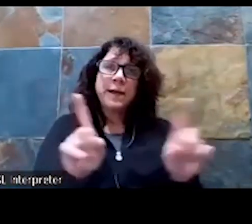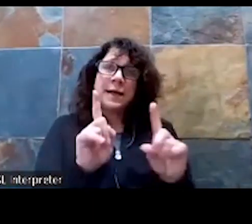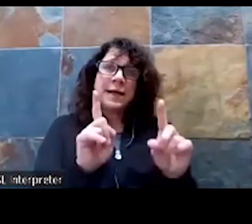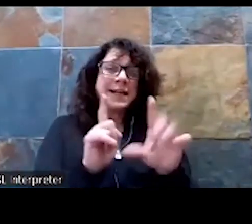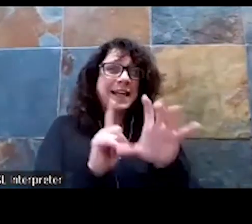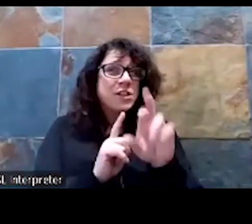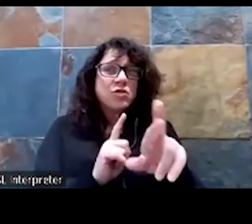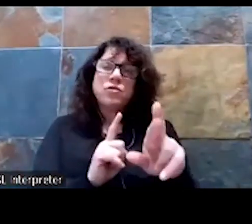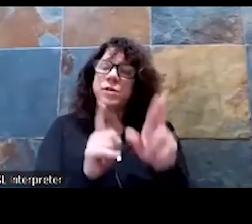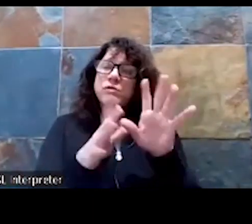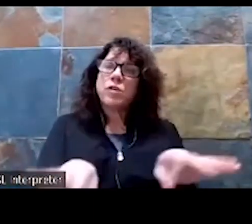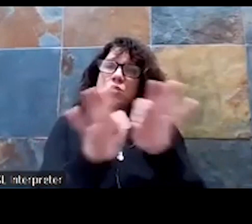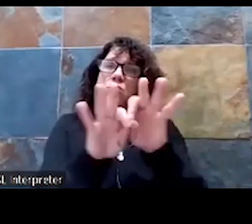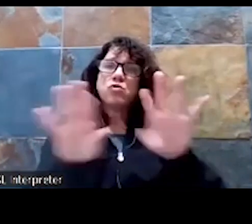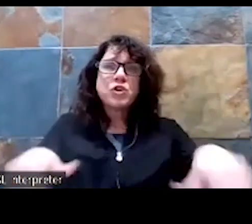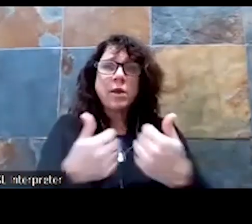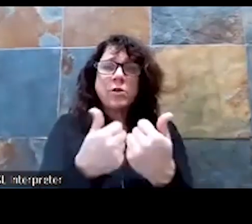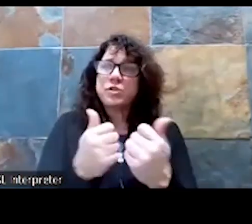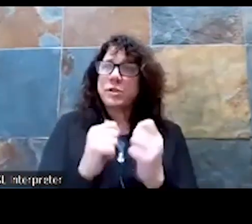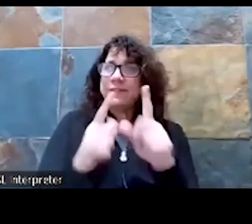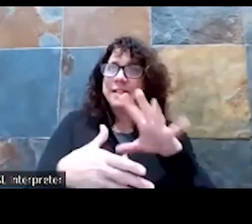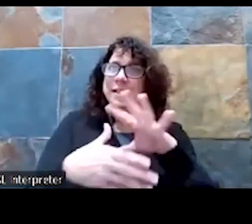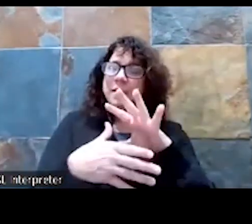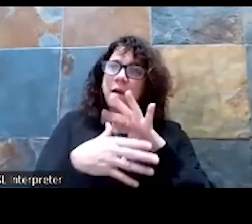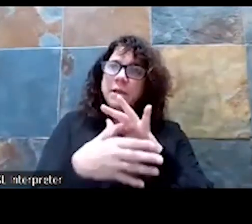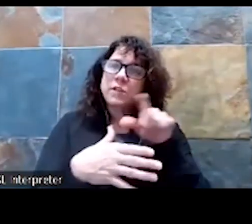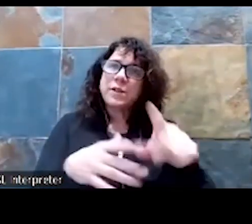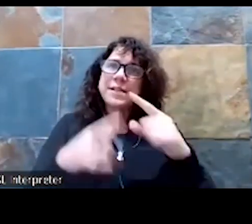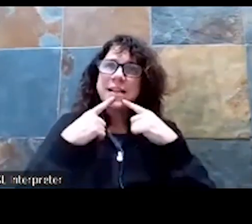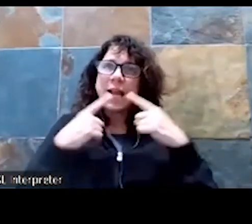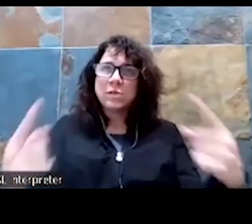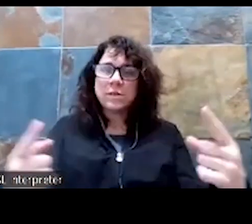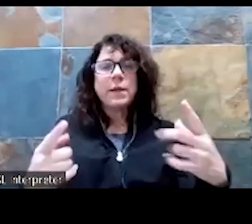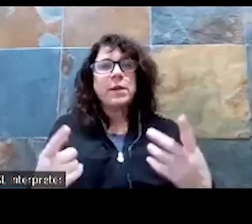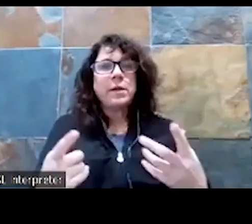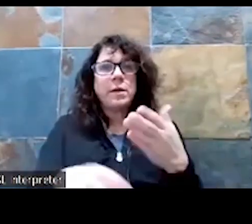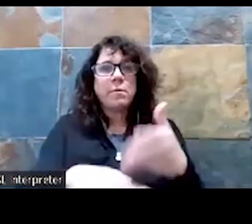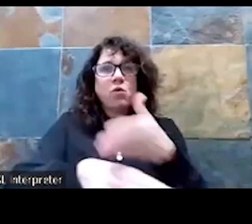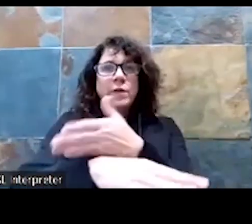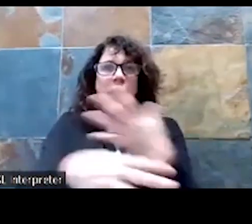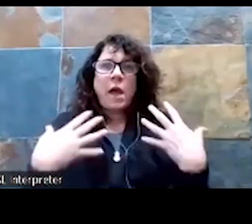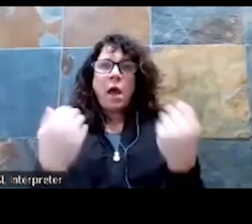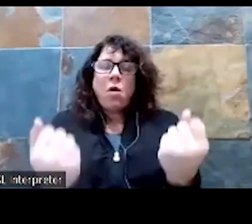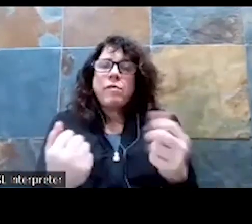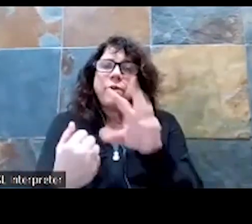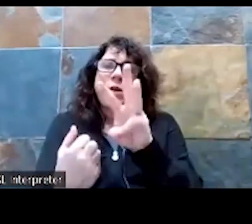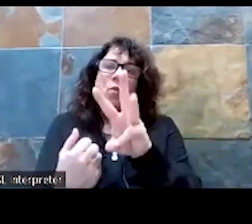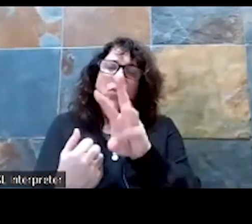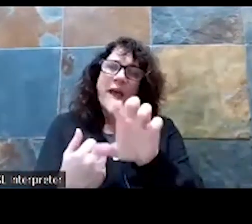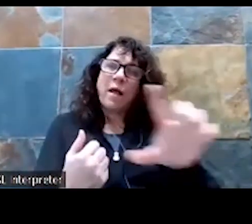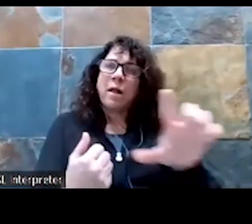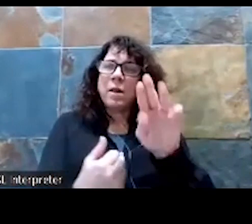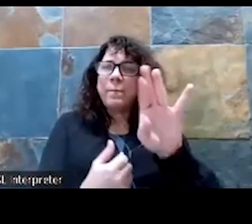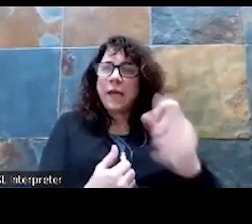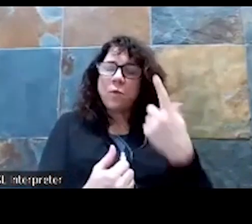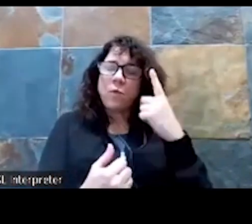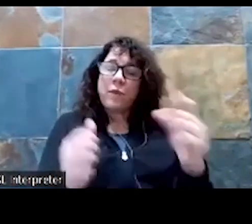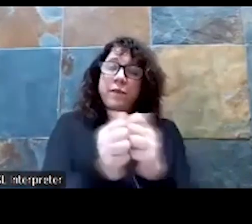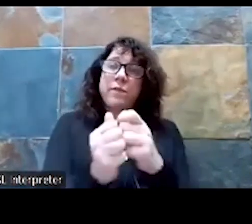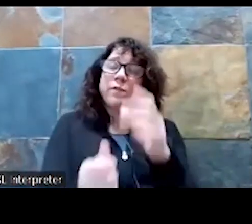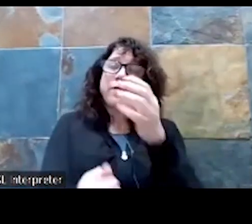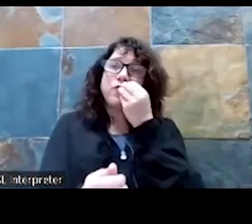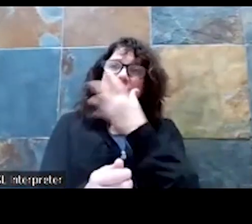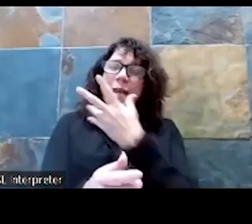critical challenge and provides the context for this announcement. But improving our health and well-being through food and nutrition has many